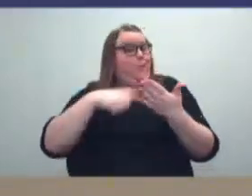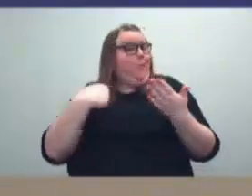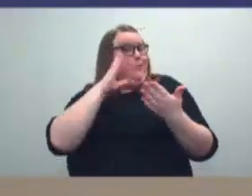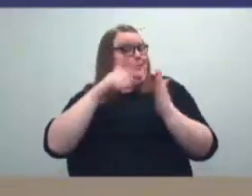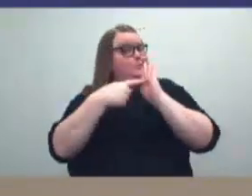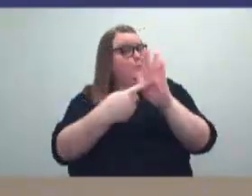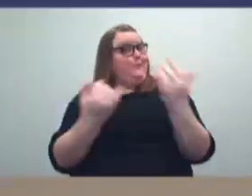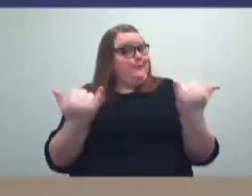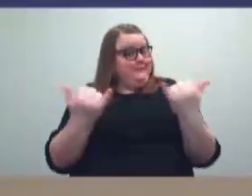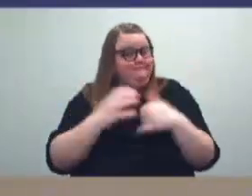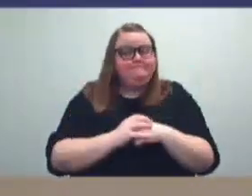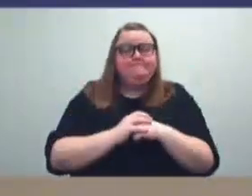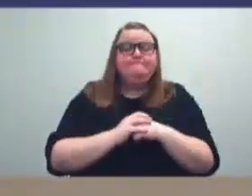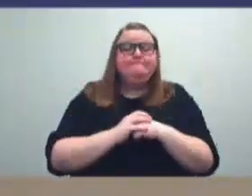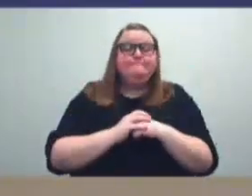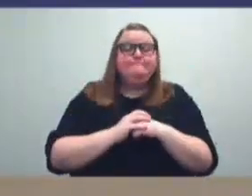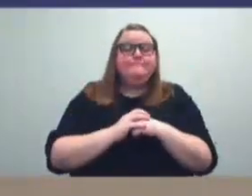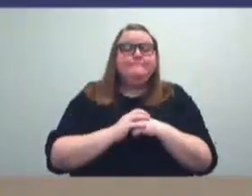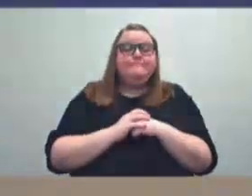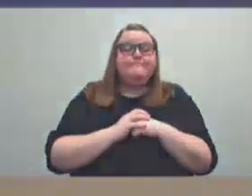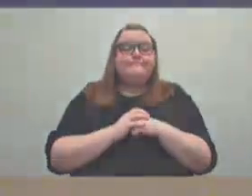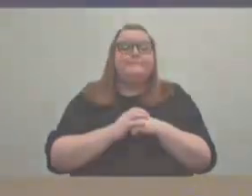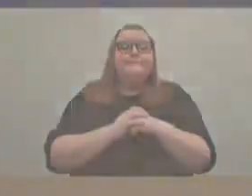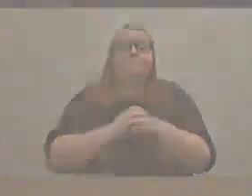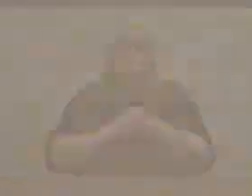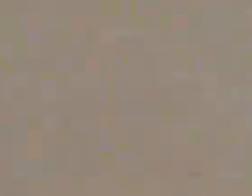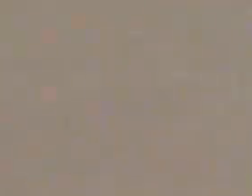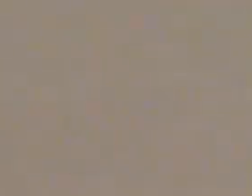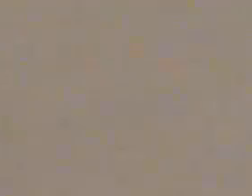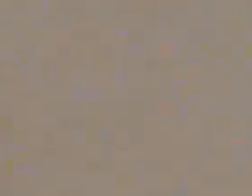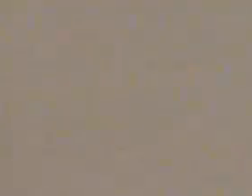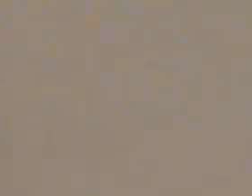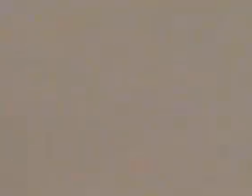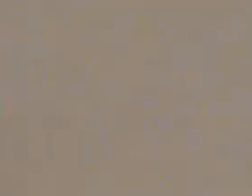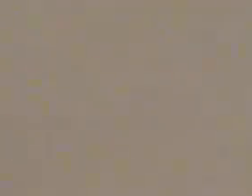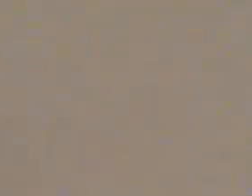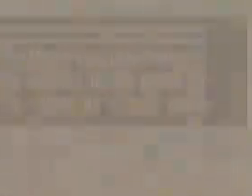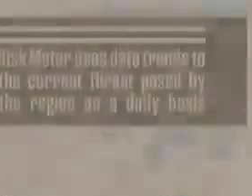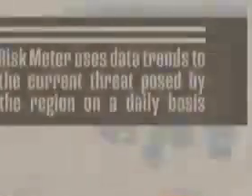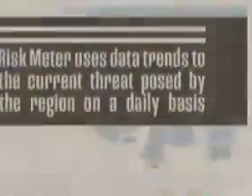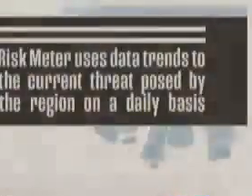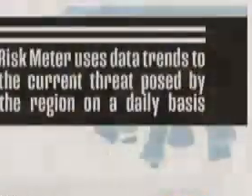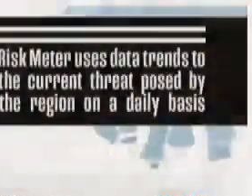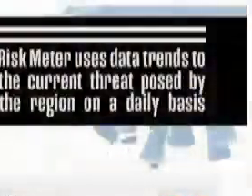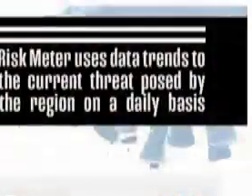So it starts when you get to the homepage, which is right now hosted on tmrpa.org.